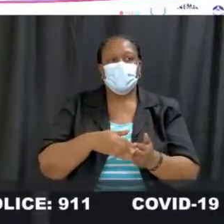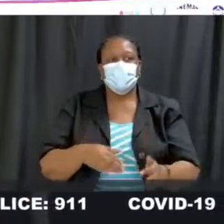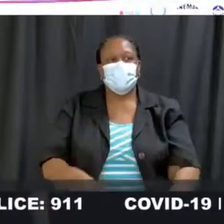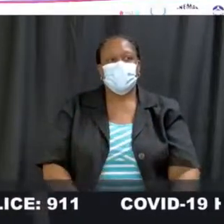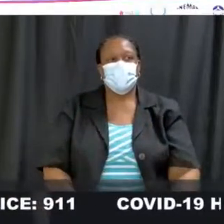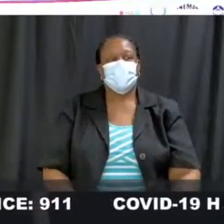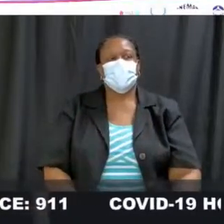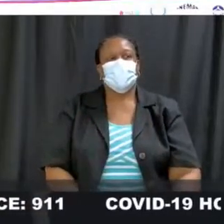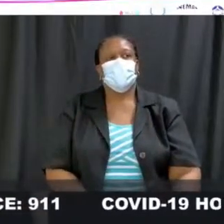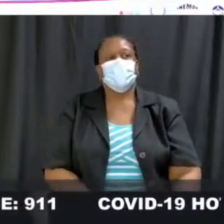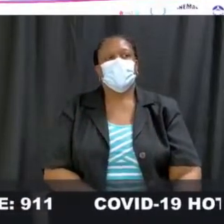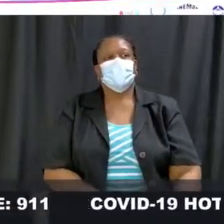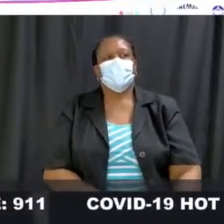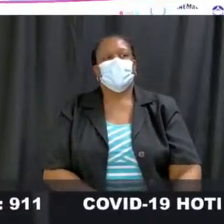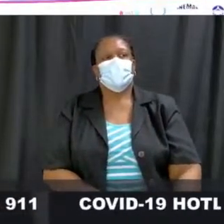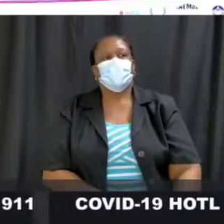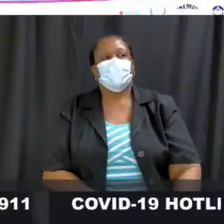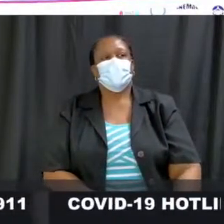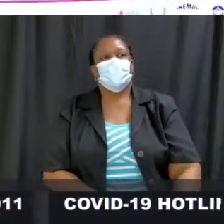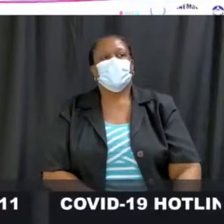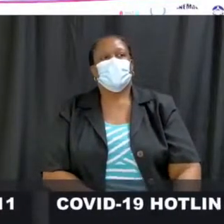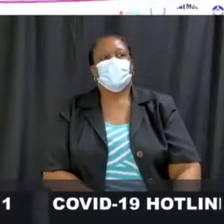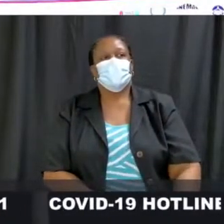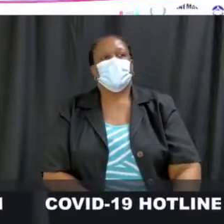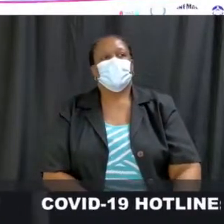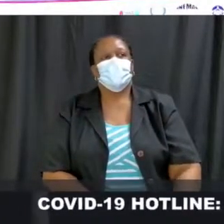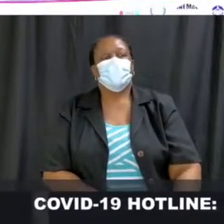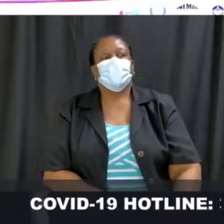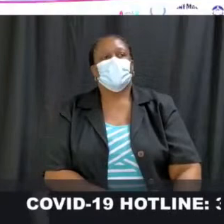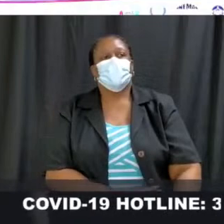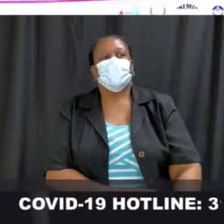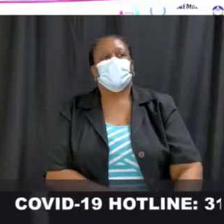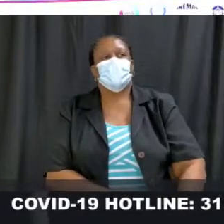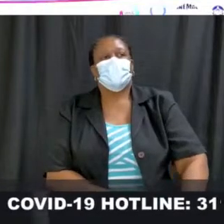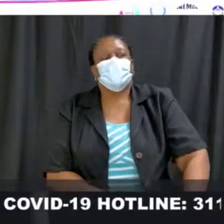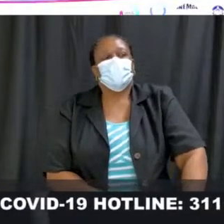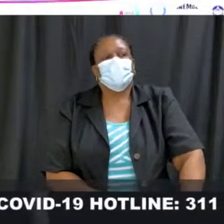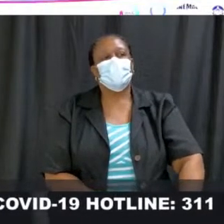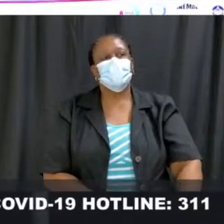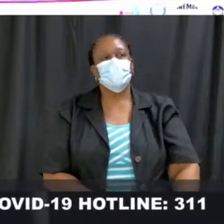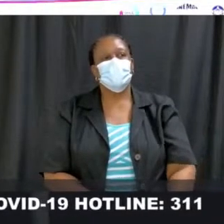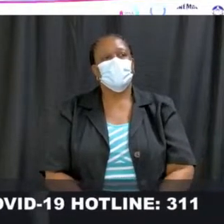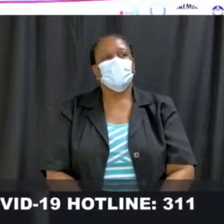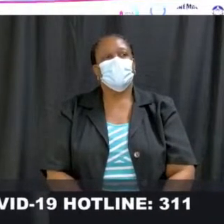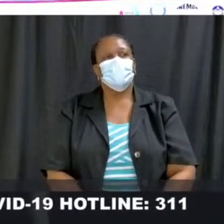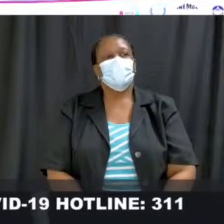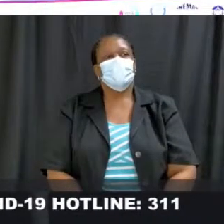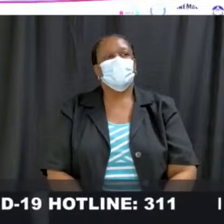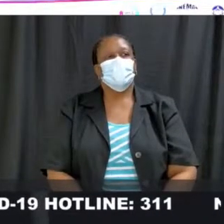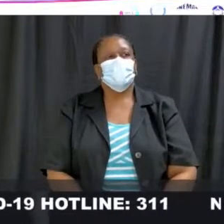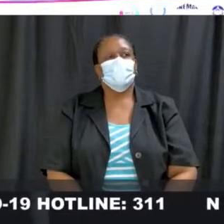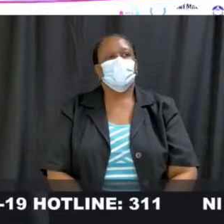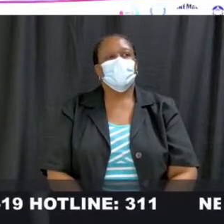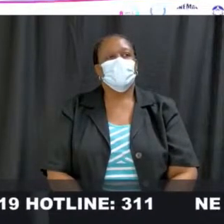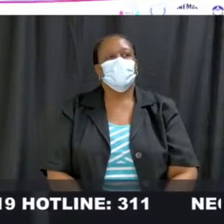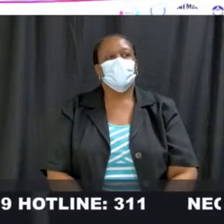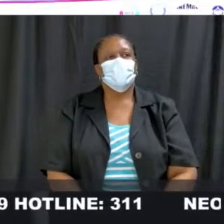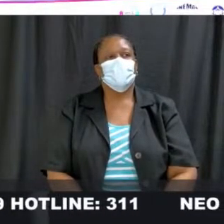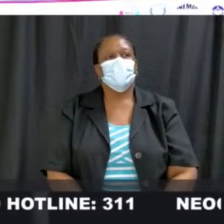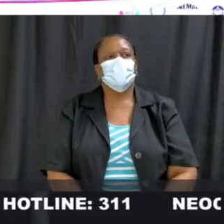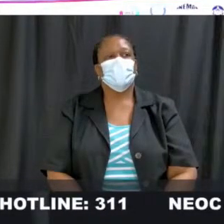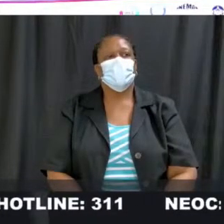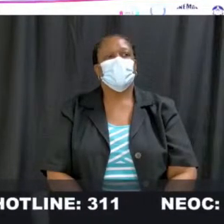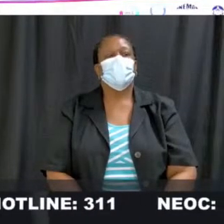Good question, Mr. Williams. The national epidemiologist did more than that. He